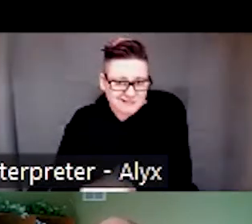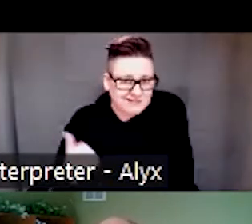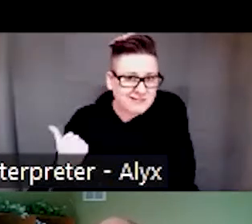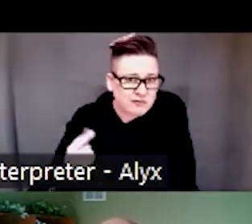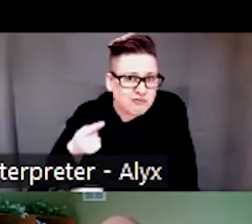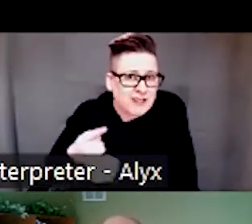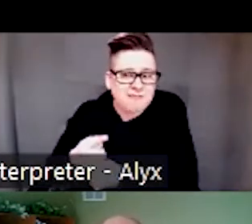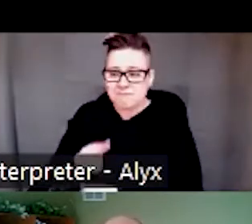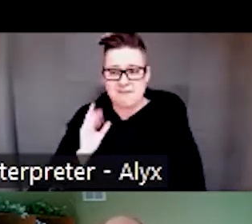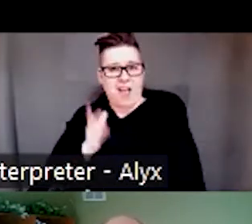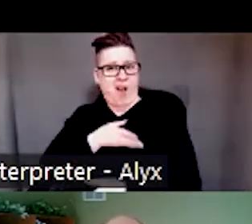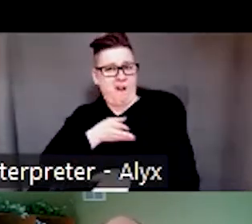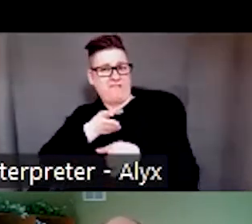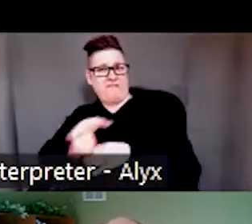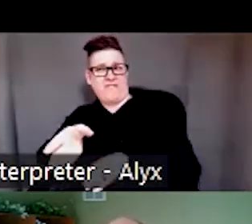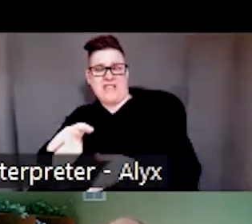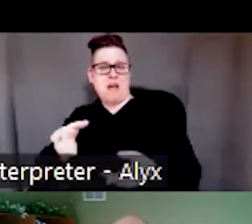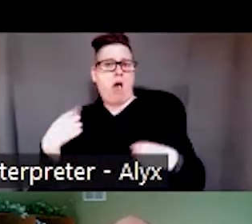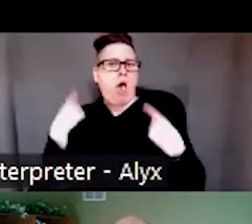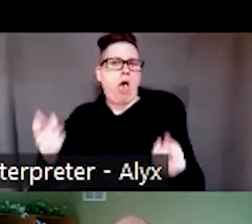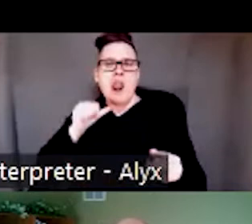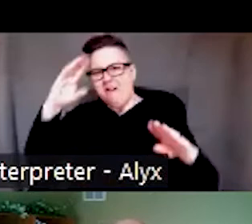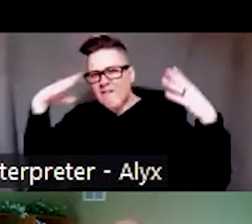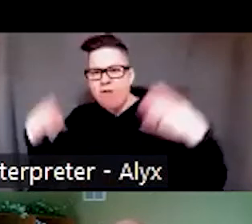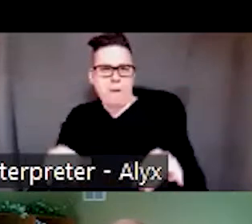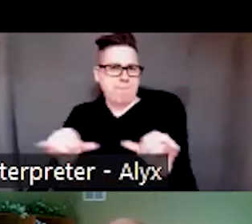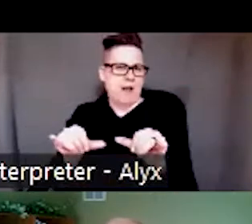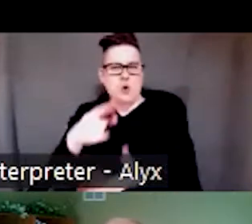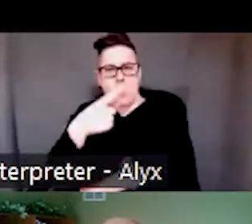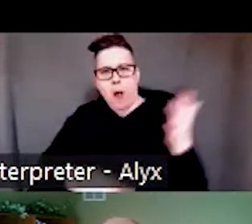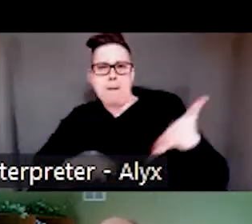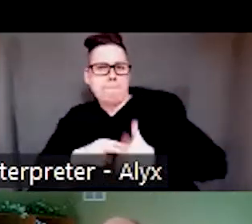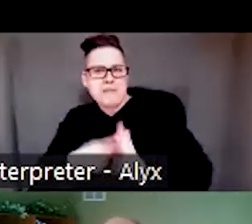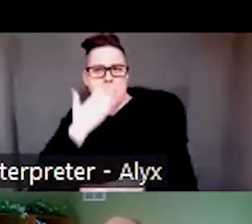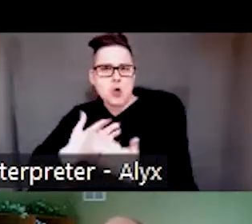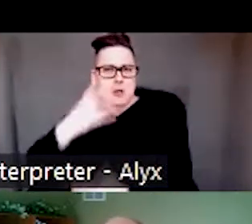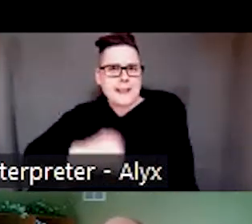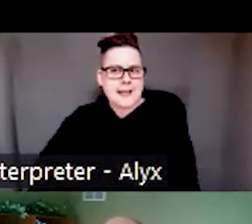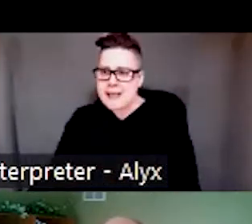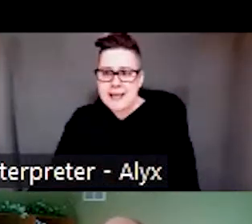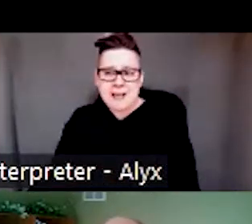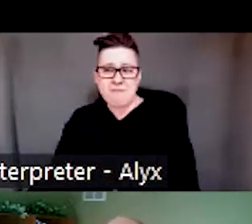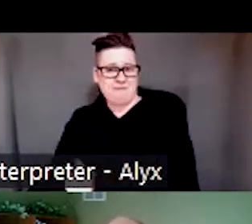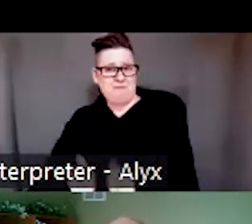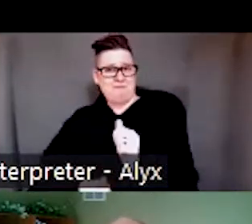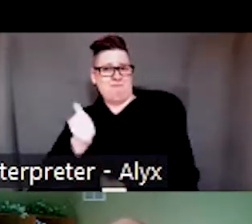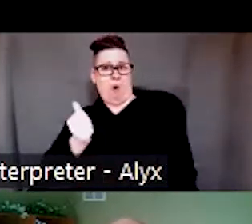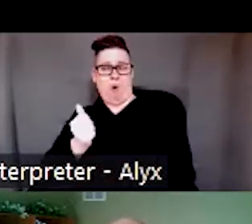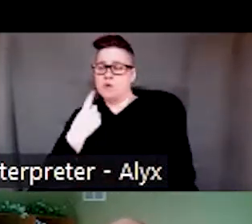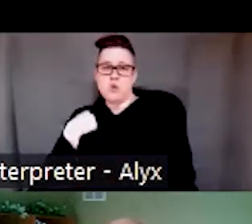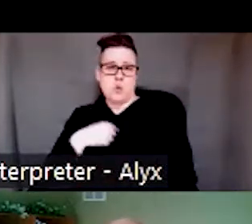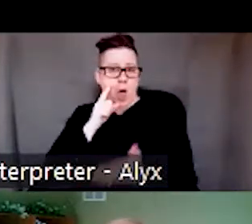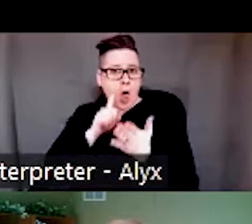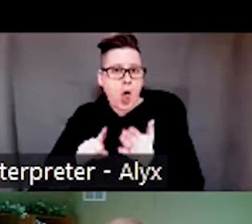really didn't focus too much on what good sleep is. In fact, we spent most of our time looking at